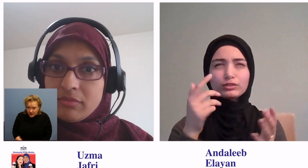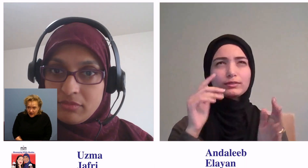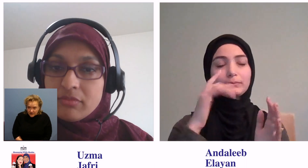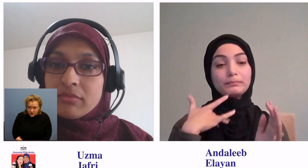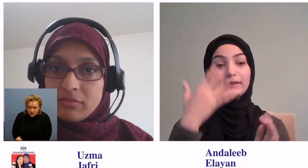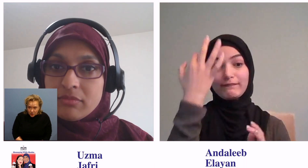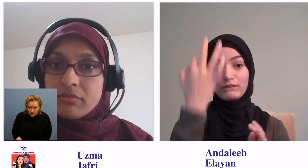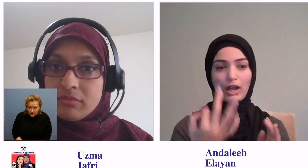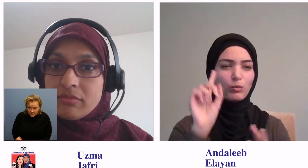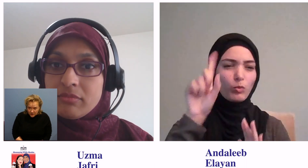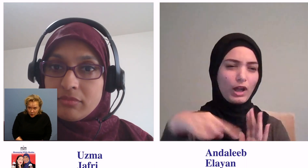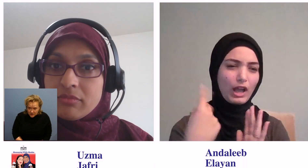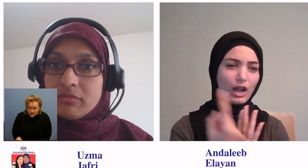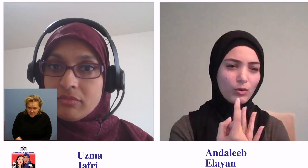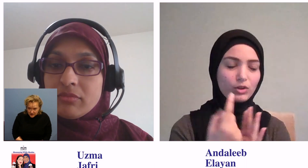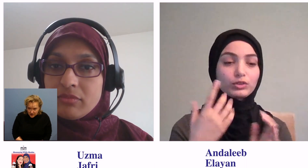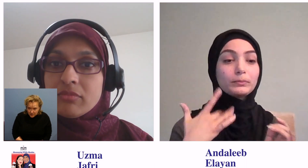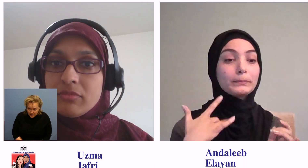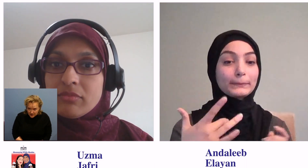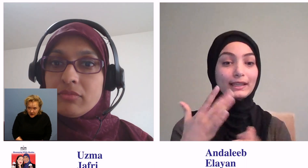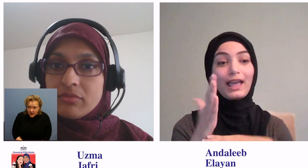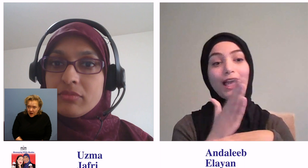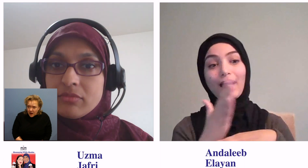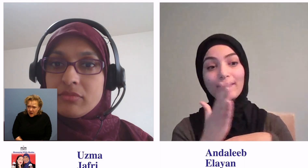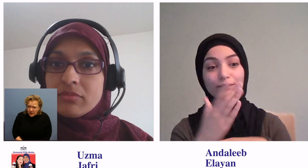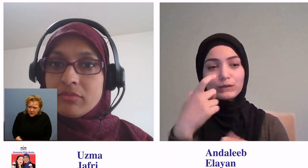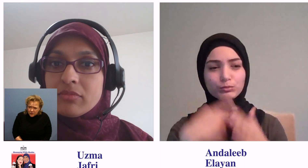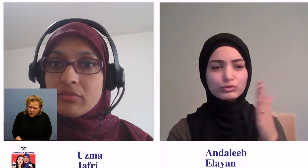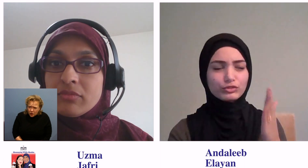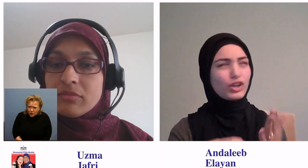area and you know that they're wanting to come in.